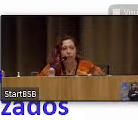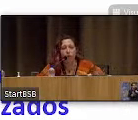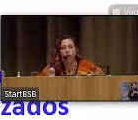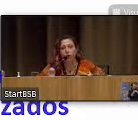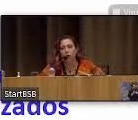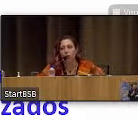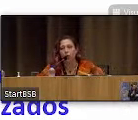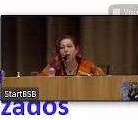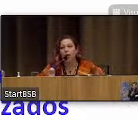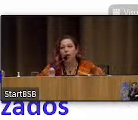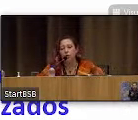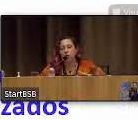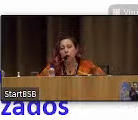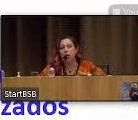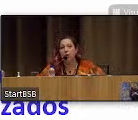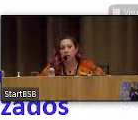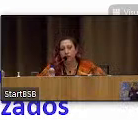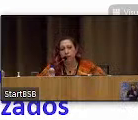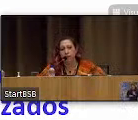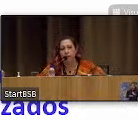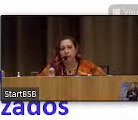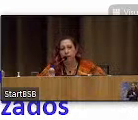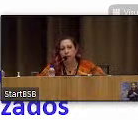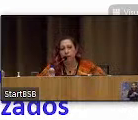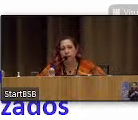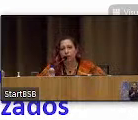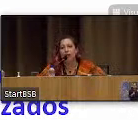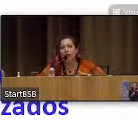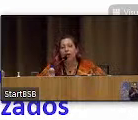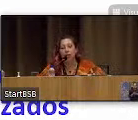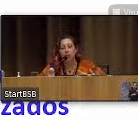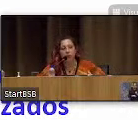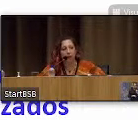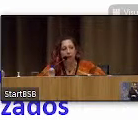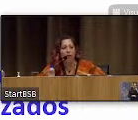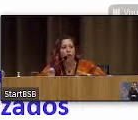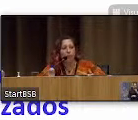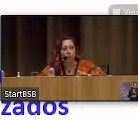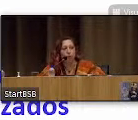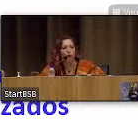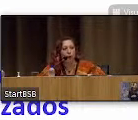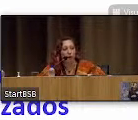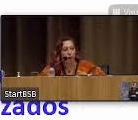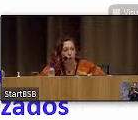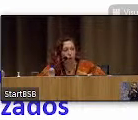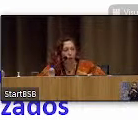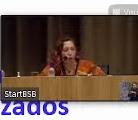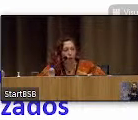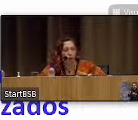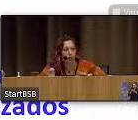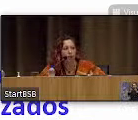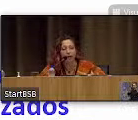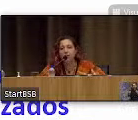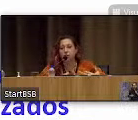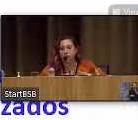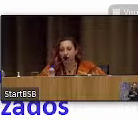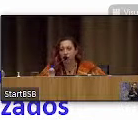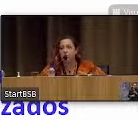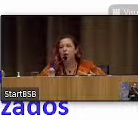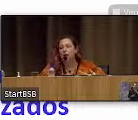For this specific project, I say that the greatest challenge was the fact that we didn't have an